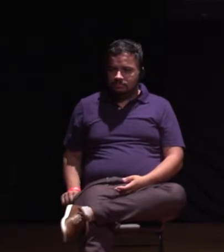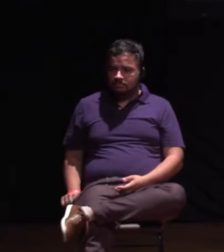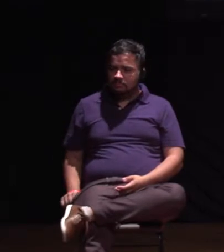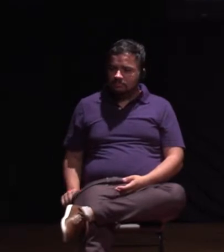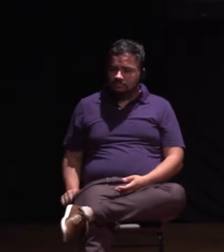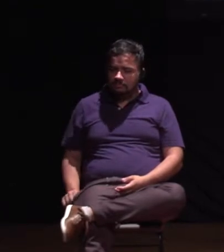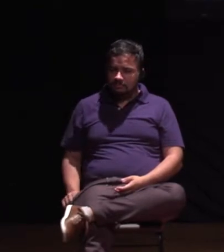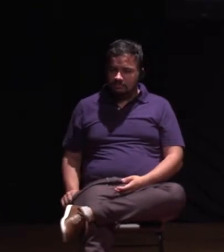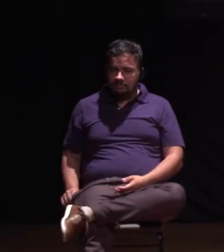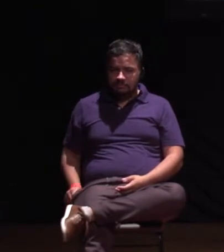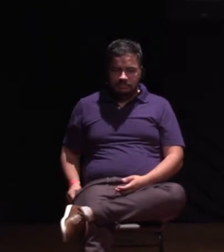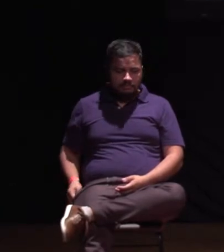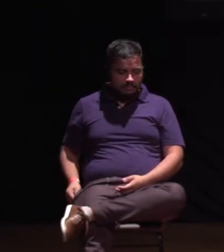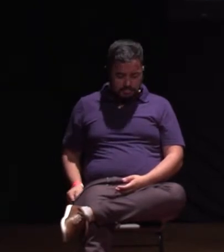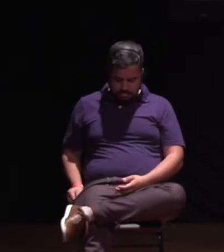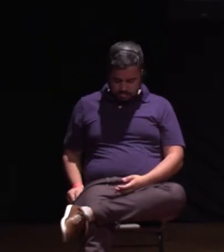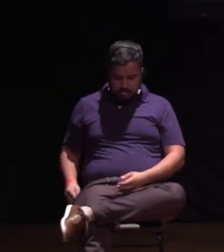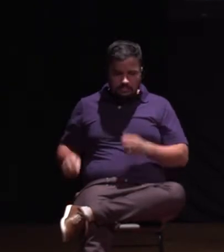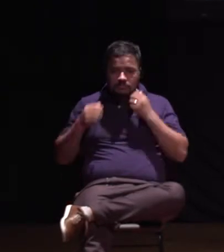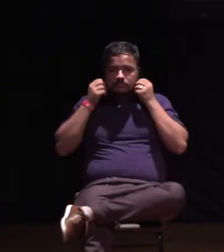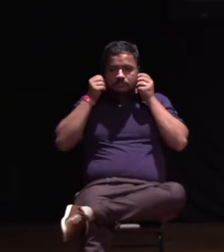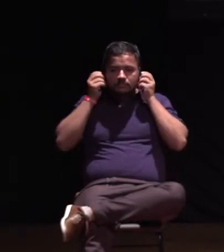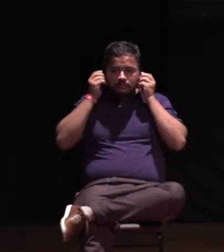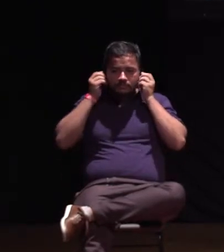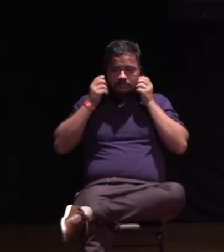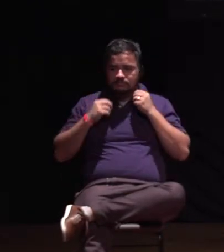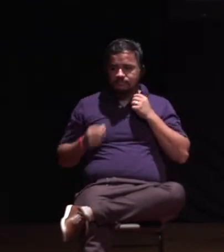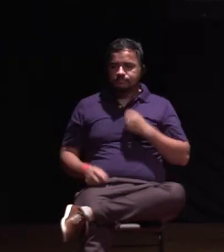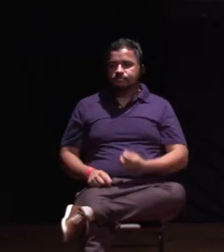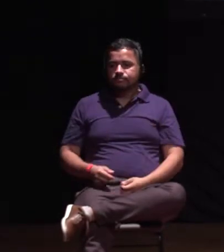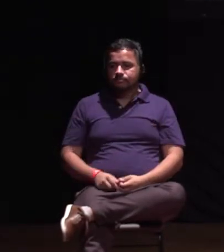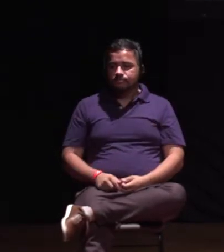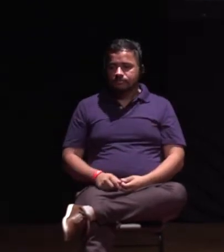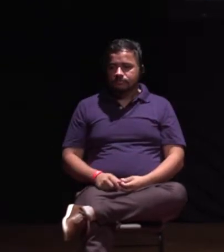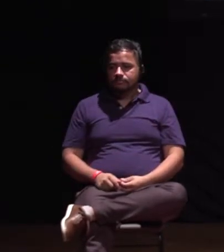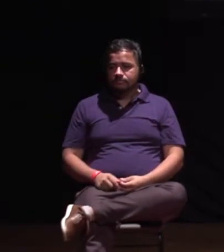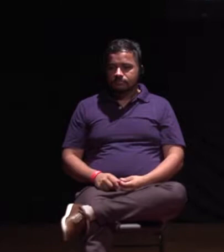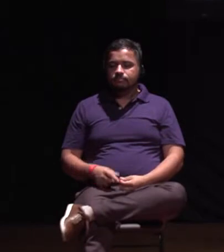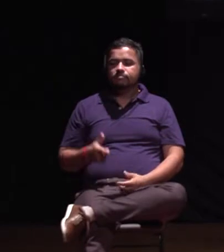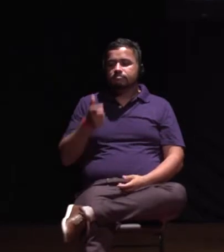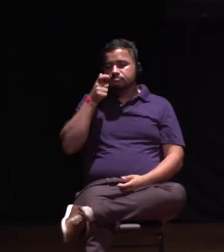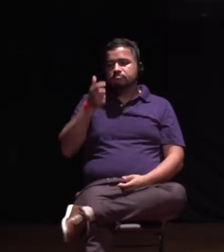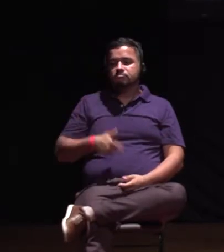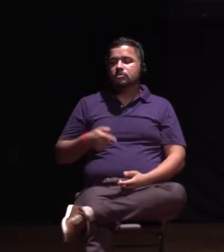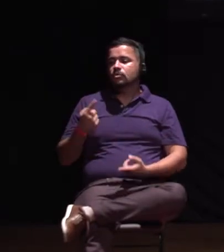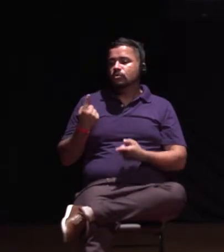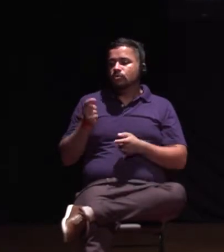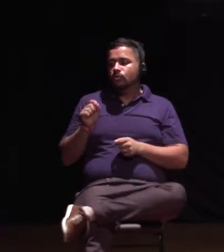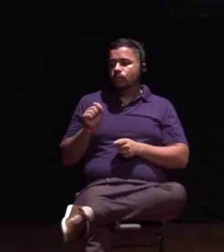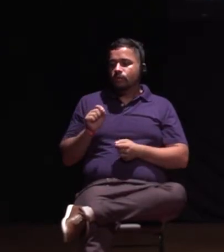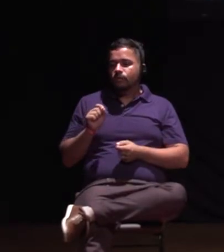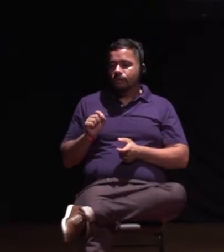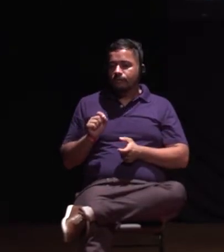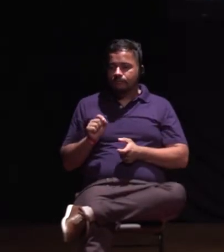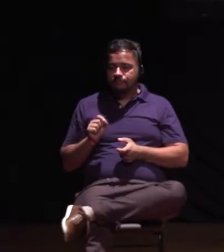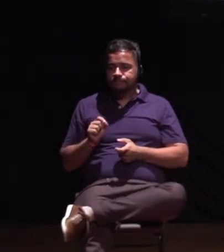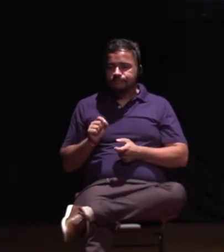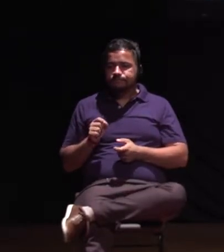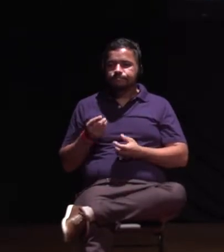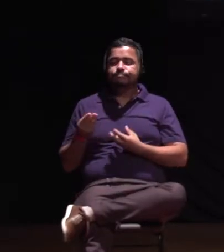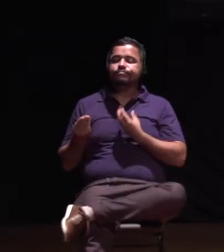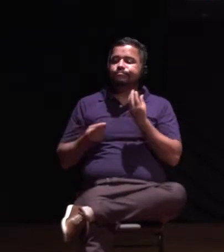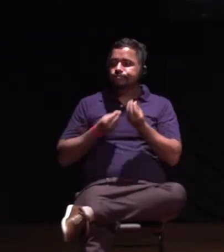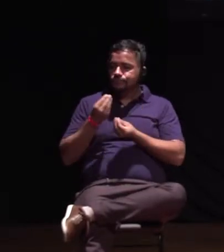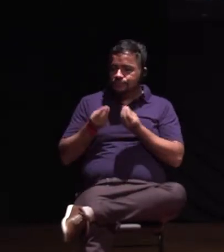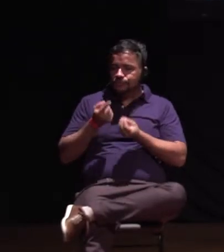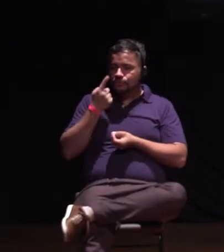of not being able to predict the outcome when it comes to exhibition. It's reminds me of that